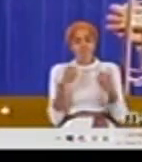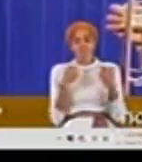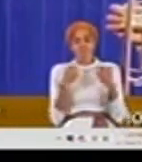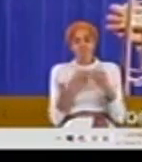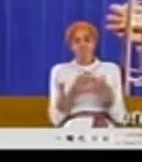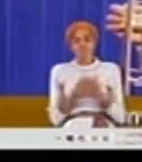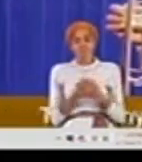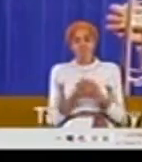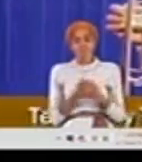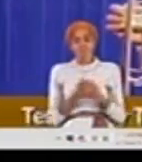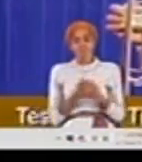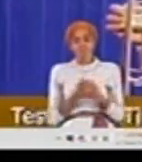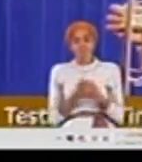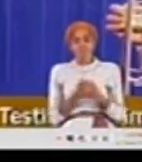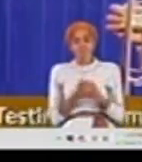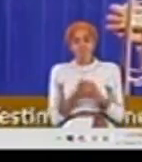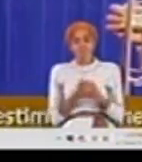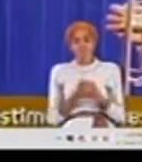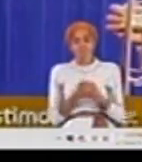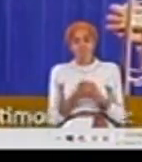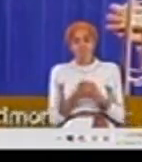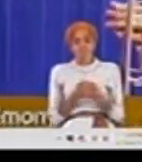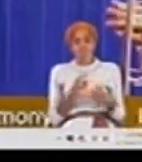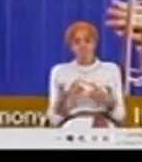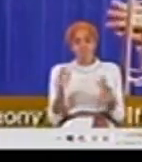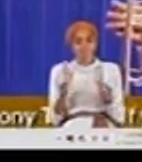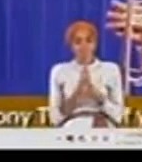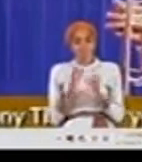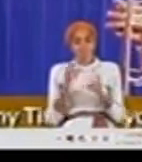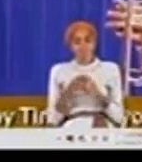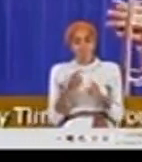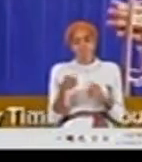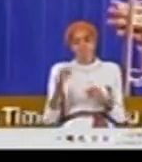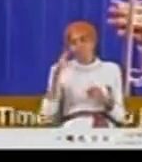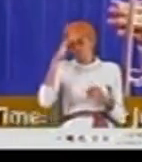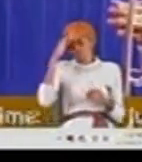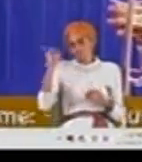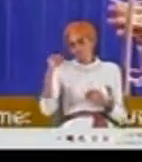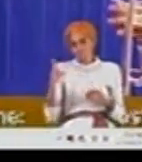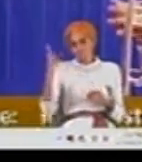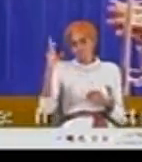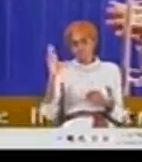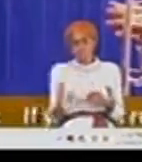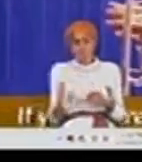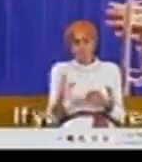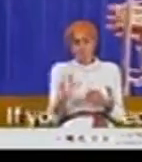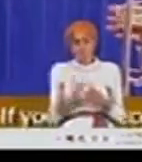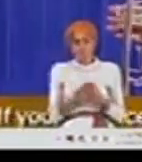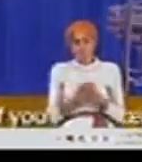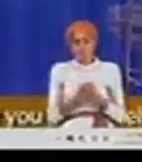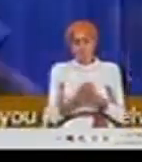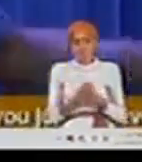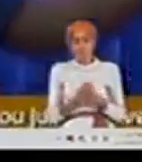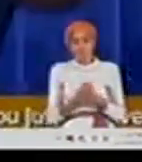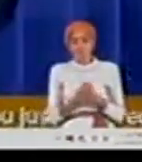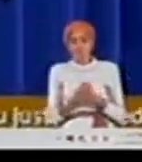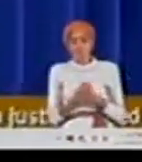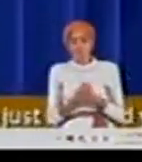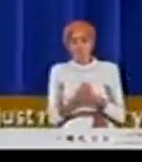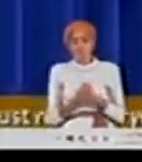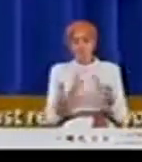now but at the prayer of the man of God he receive it in healing let's hear from him